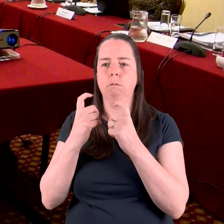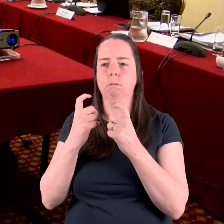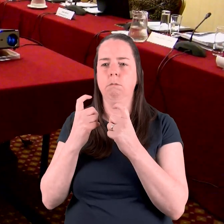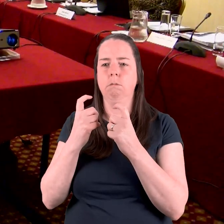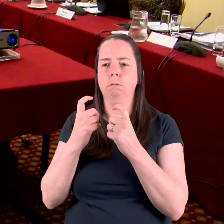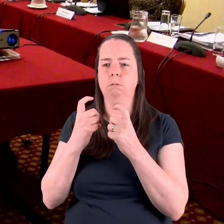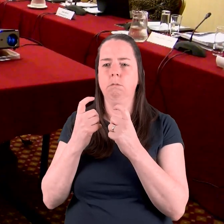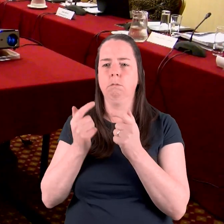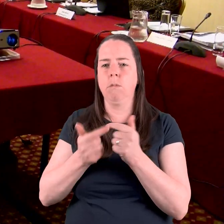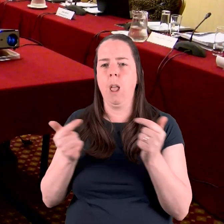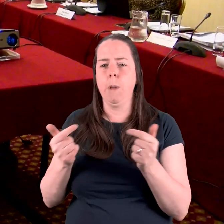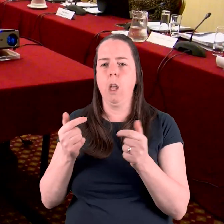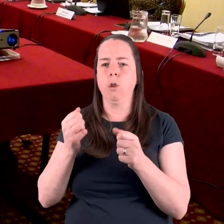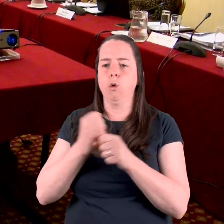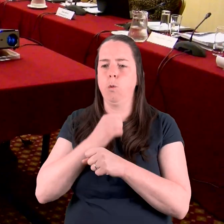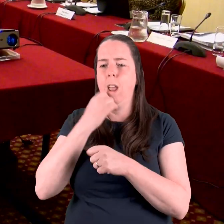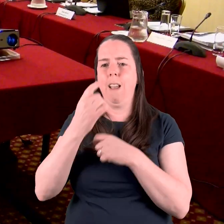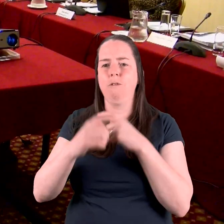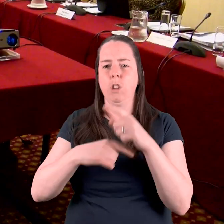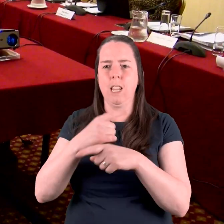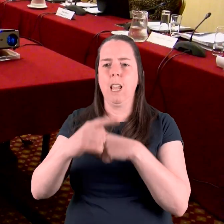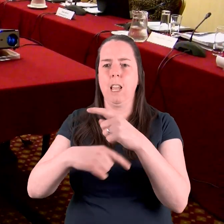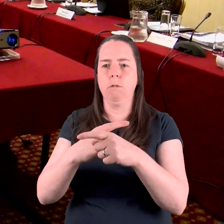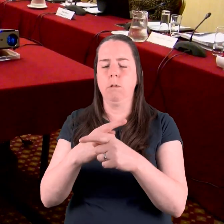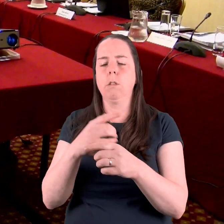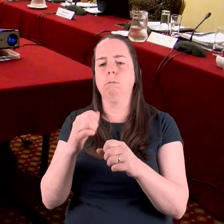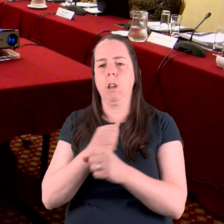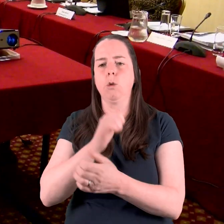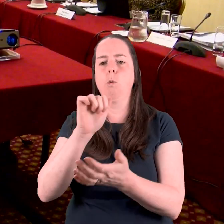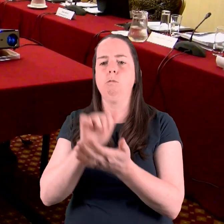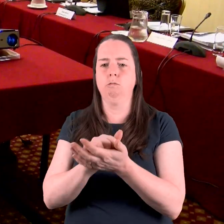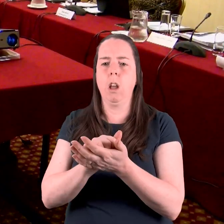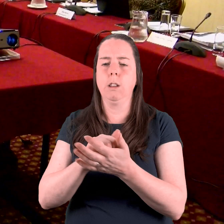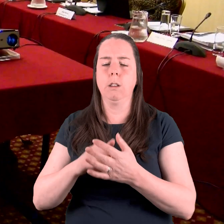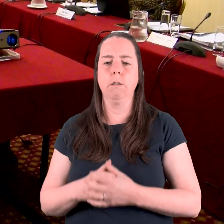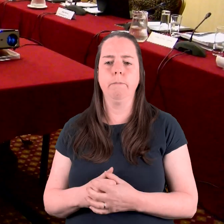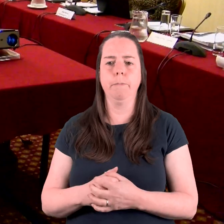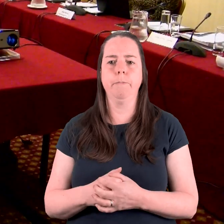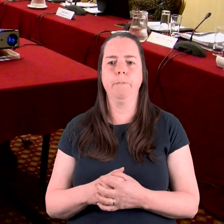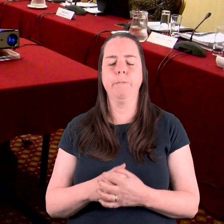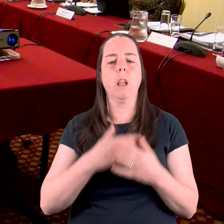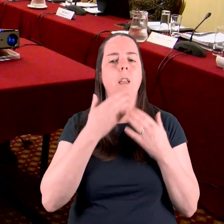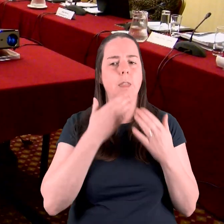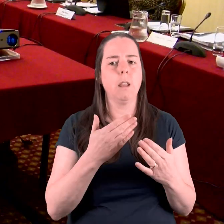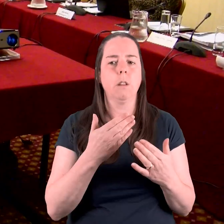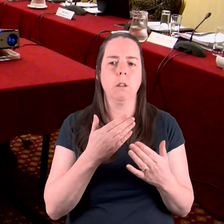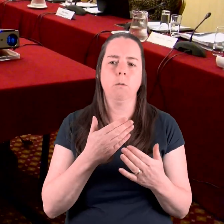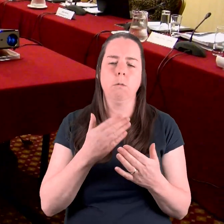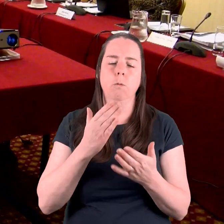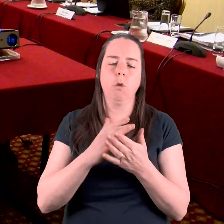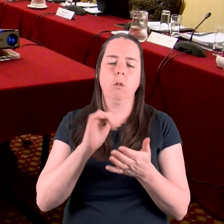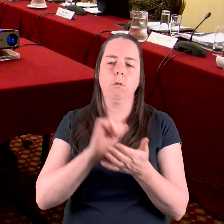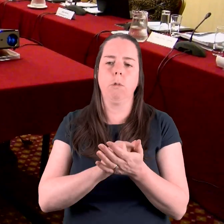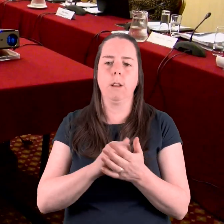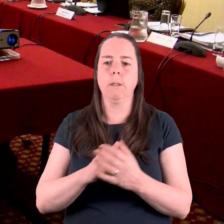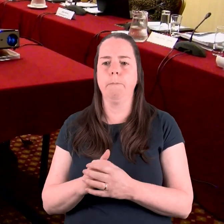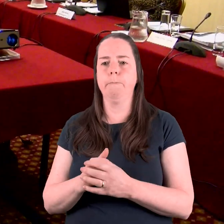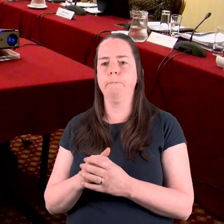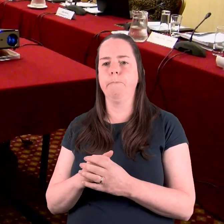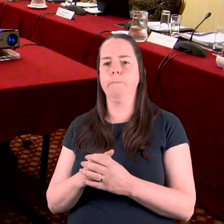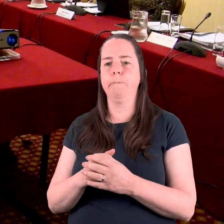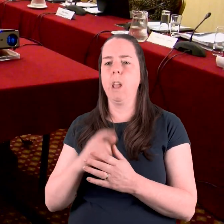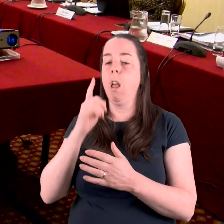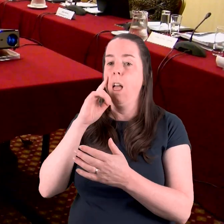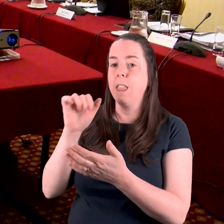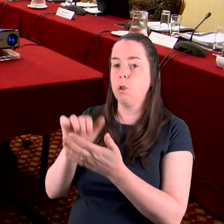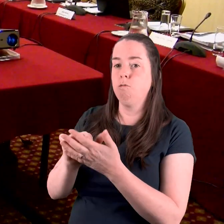to be very considered how much you do each year on this and to get it right. Thank you, I'm sure that's right.